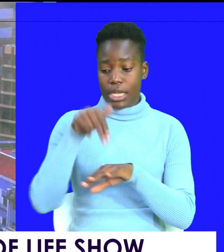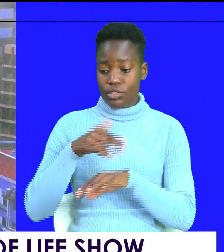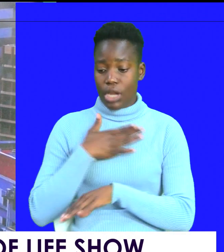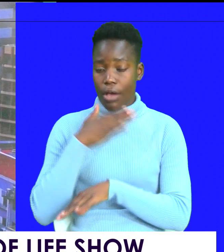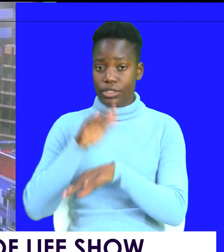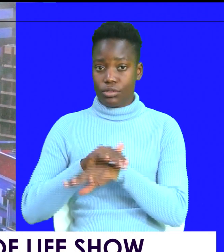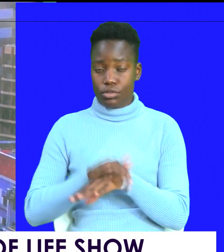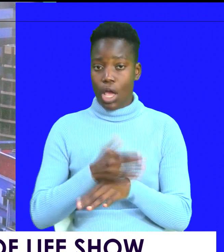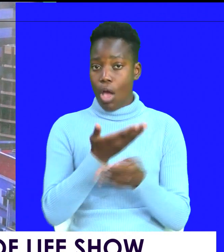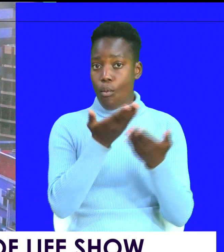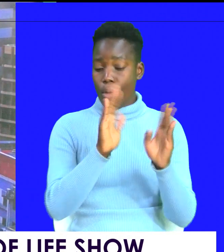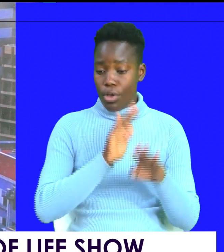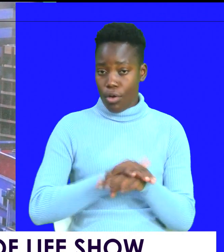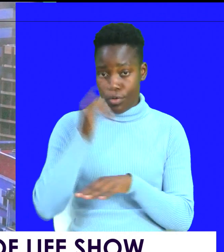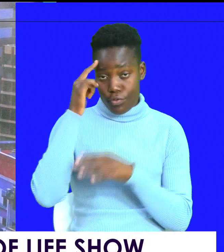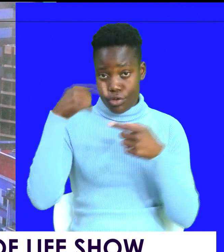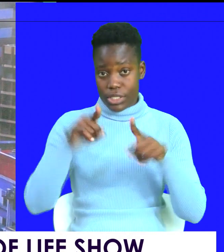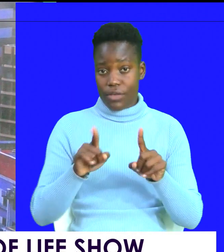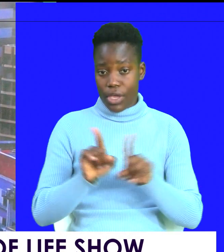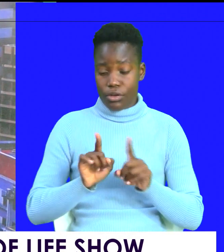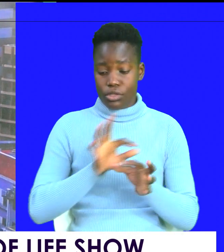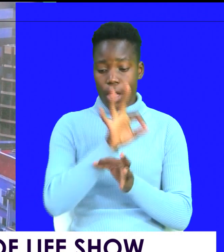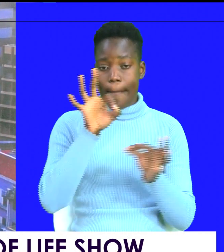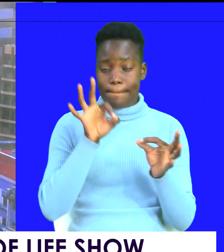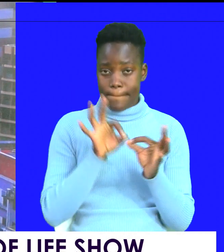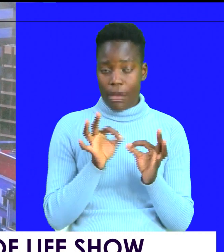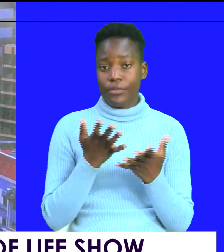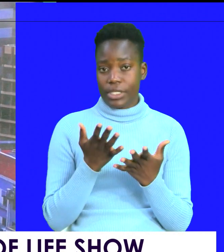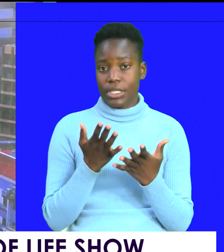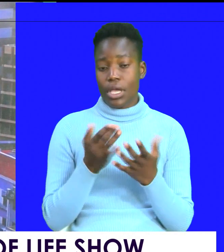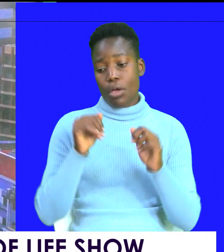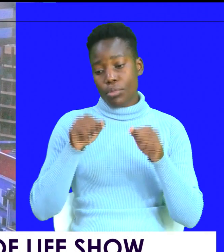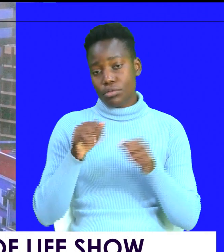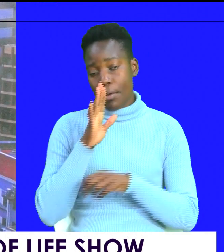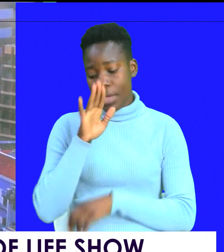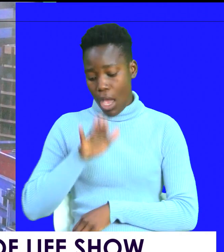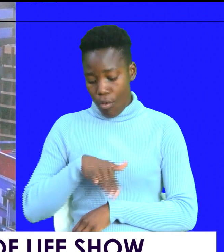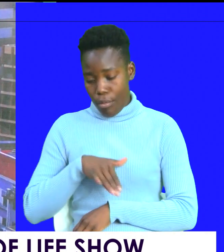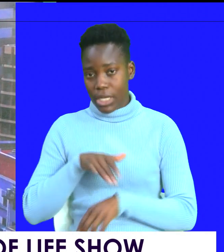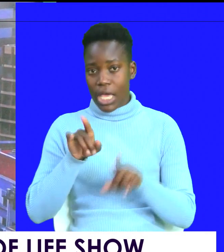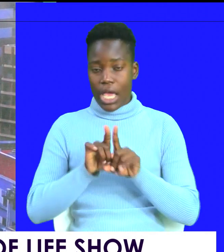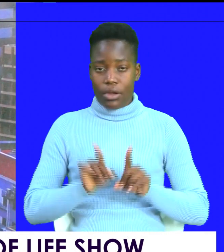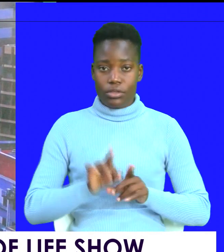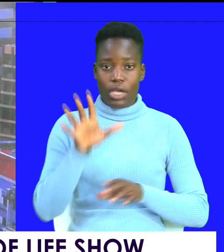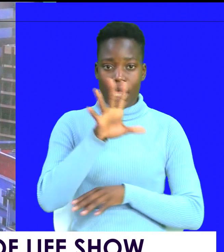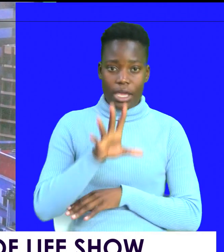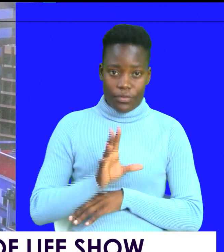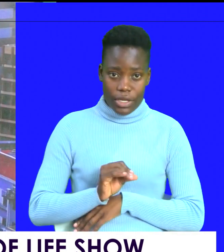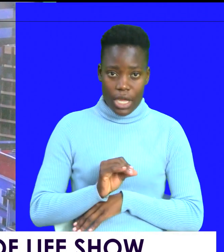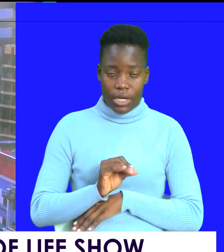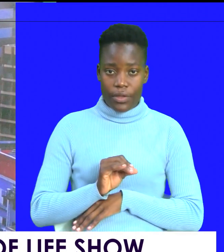good. You are good for you. You are perfect in your imperfection. You may be a woman. You may be an African. You may